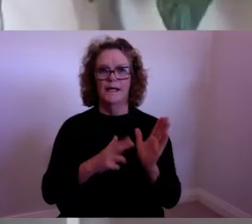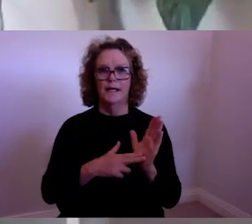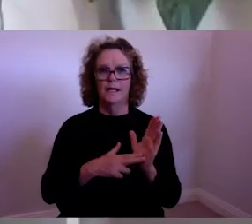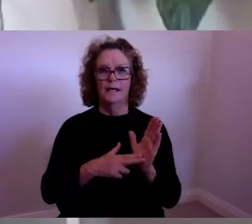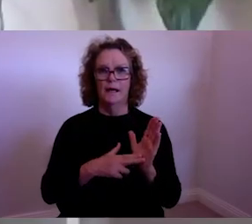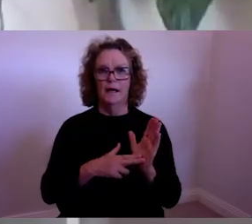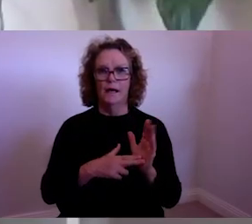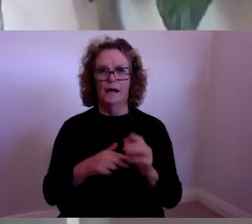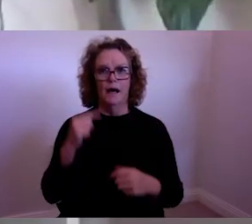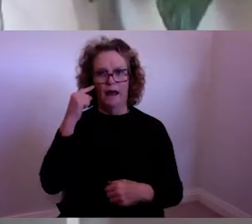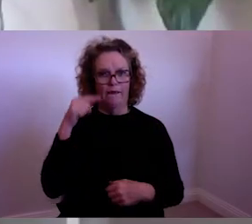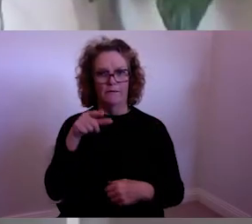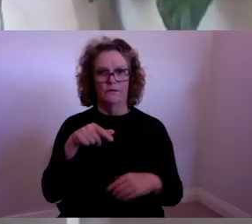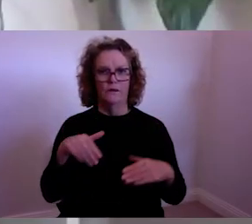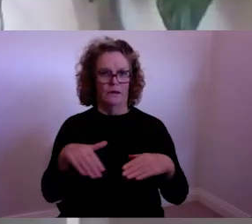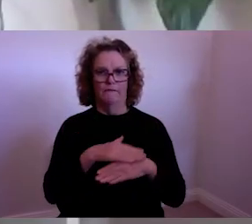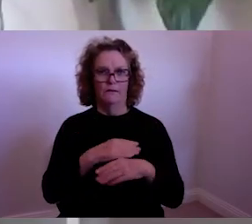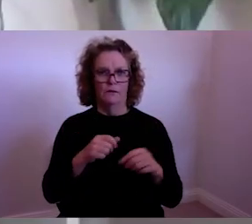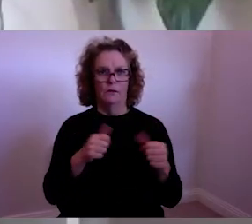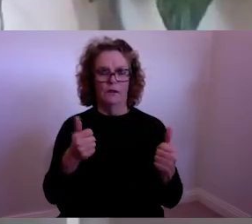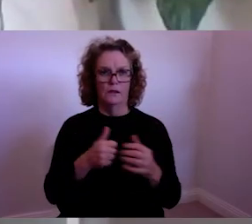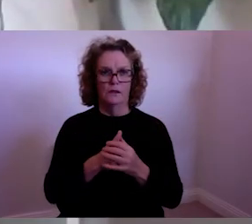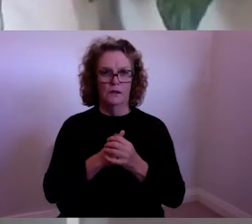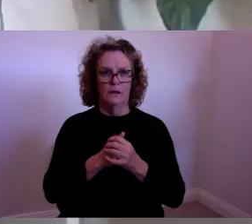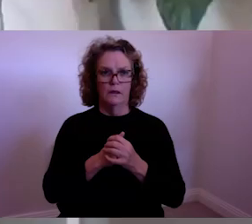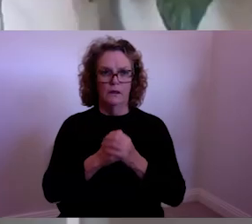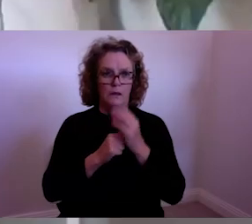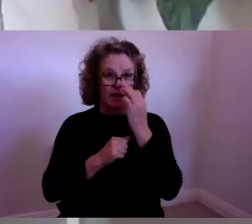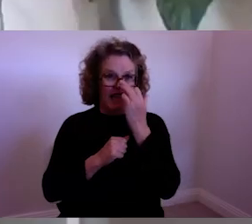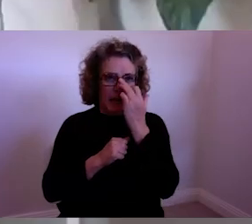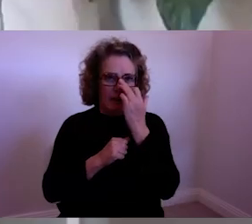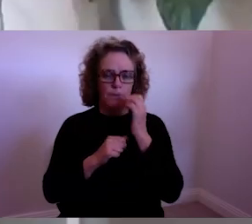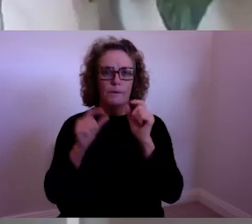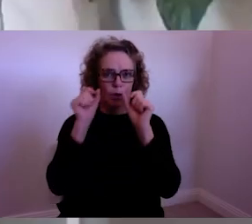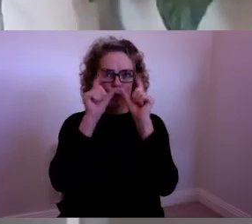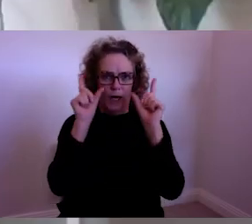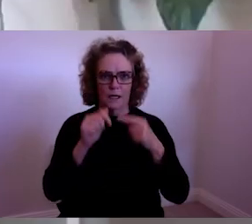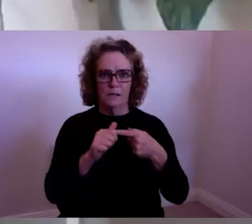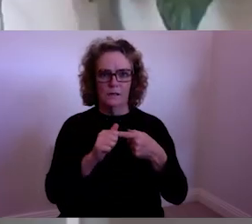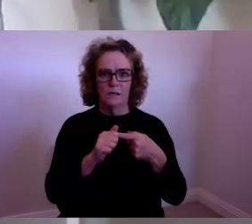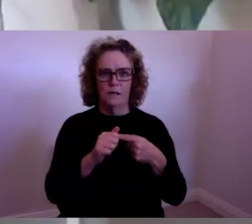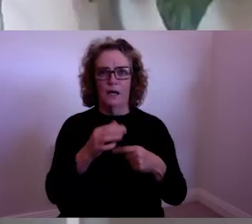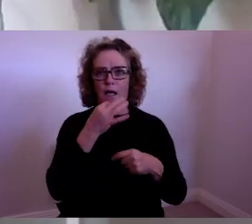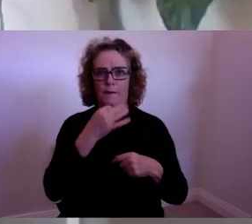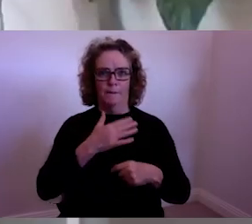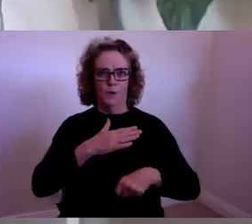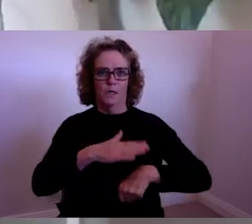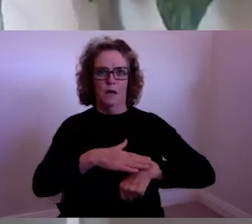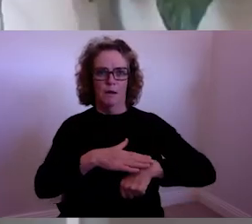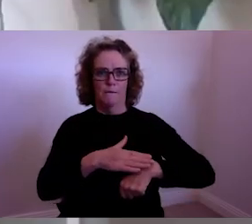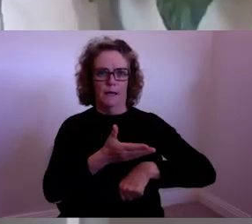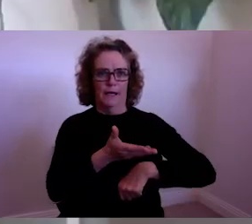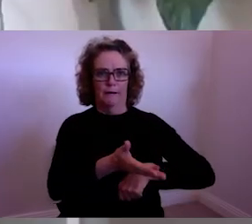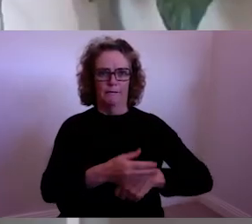No, I think you pretty much covered it. I think just that, awareness of giving a little bit more space, just having